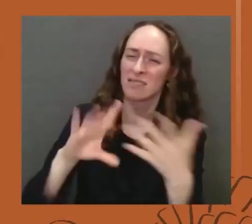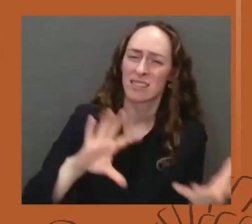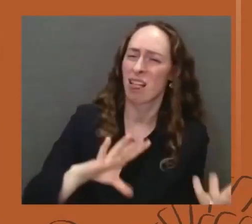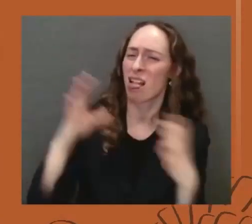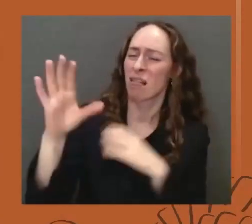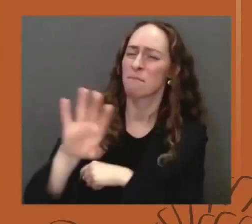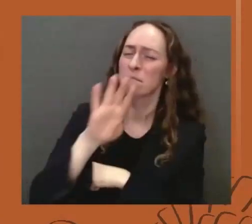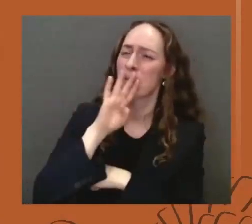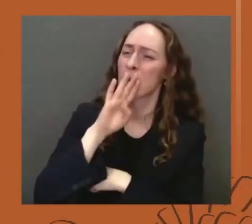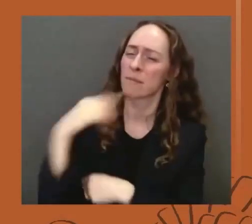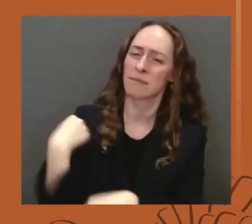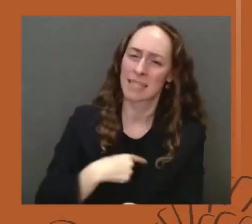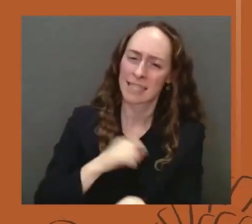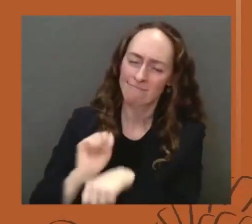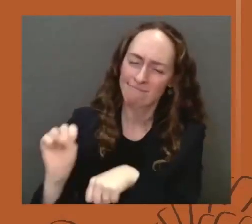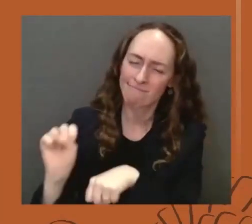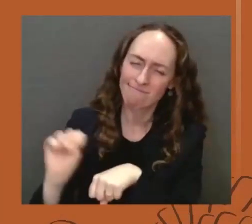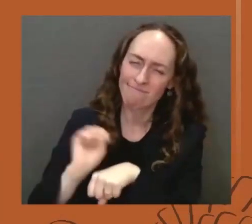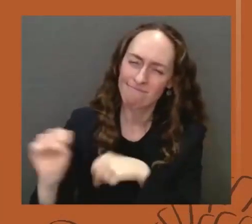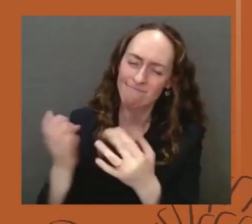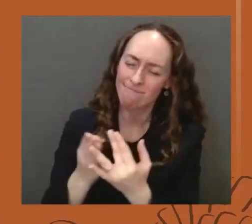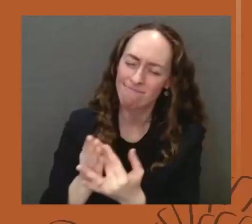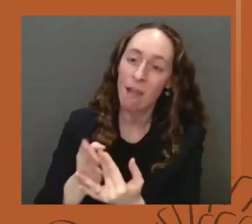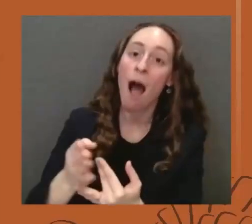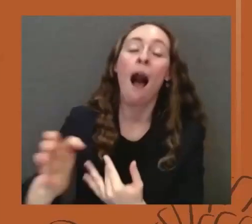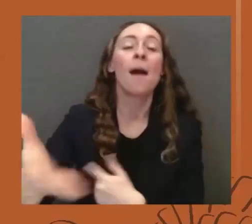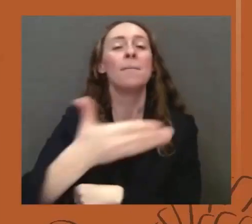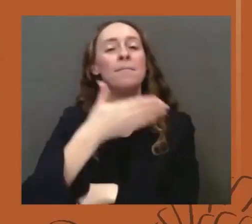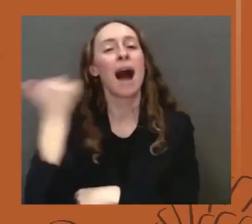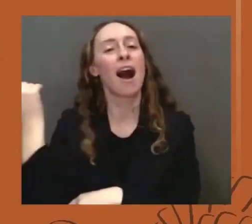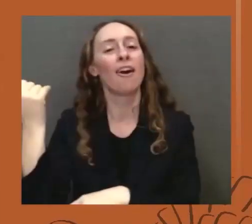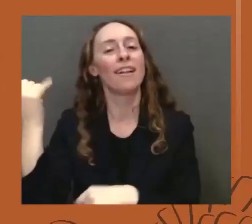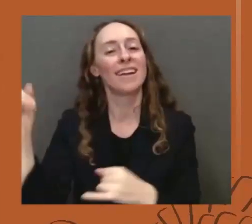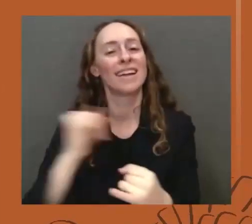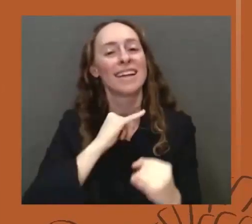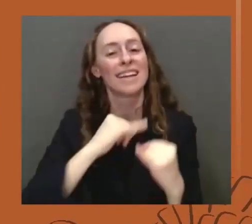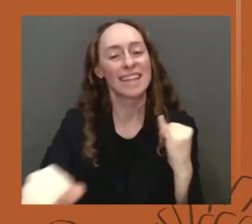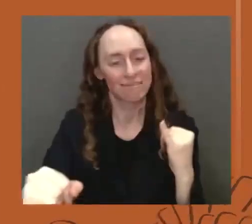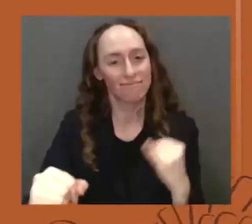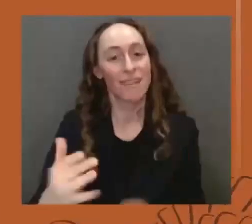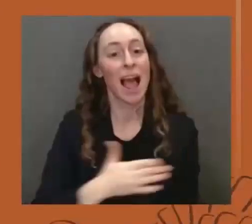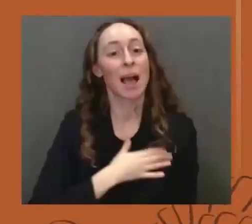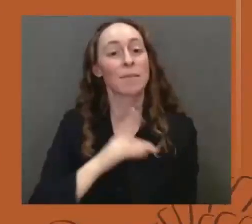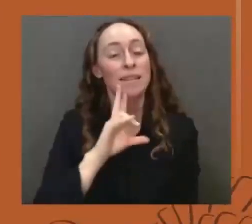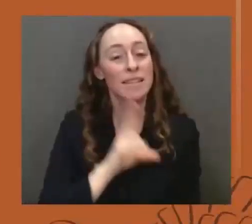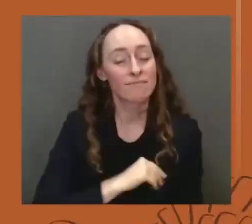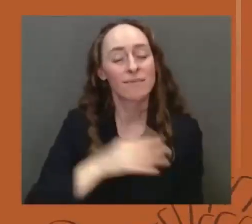Thanksgiving. God bless you all, and may God protect our troops. Thank you, thank you, thank you.